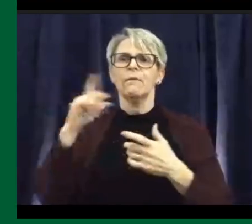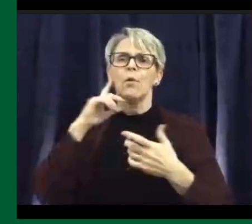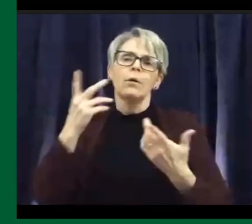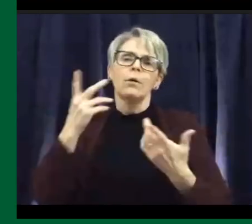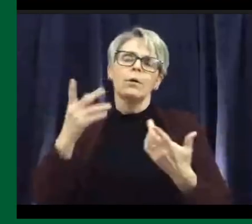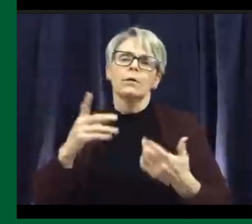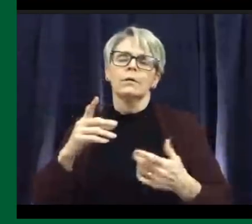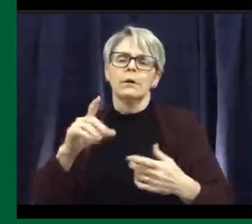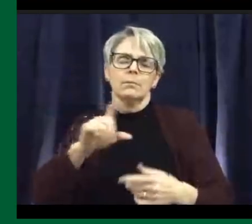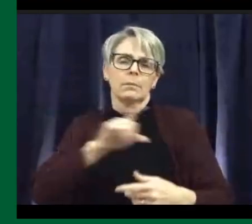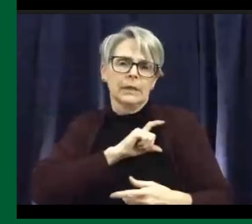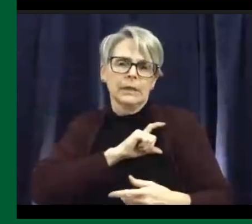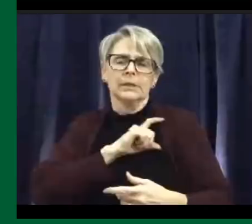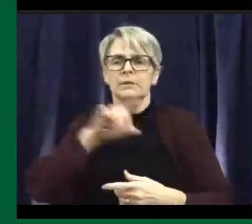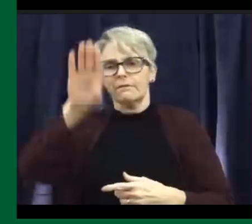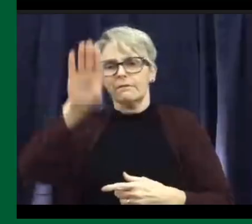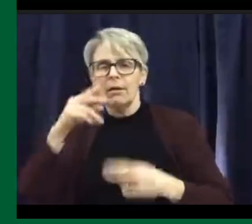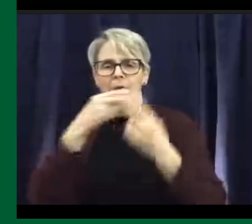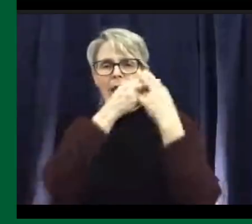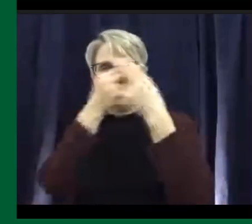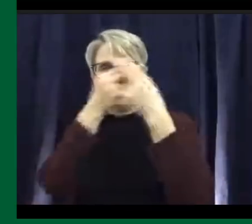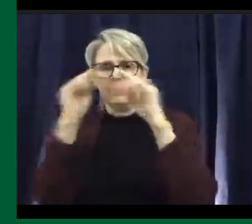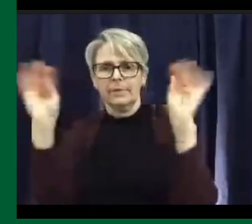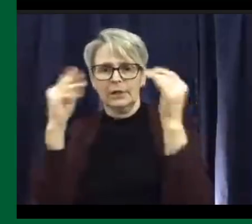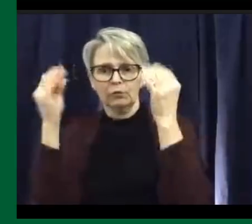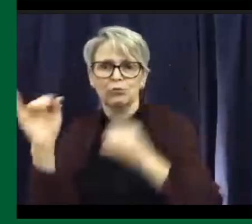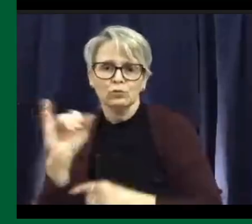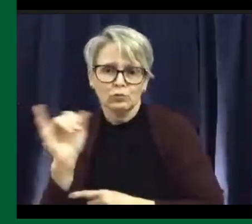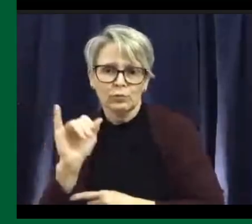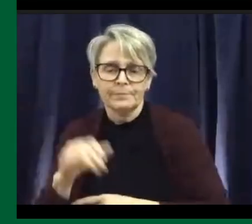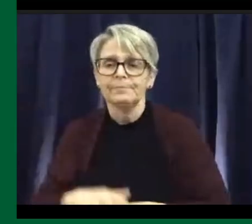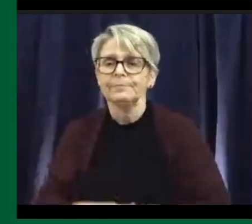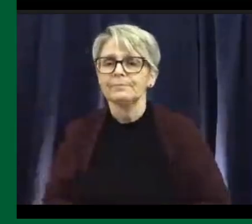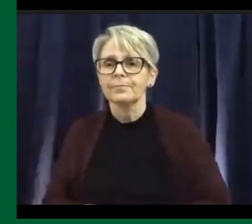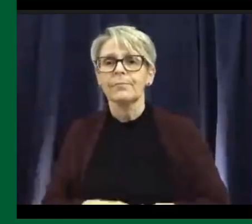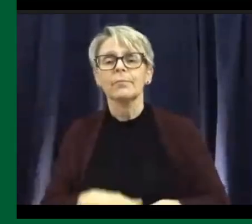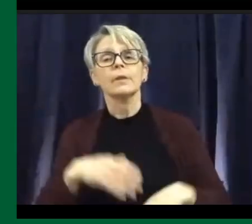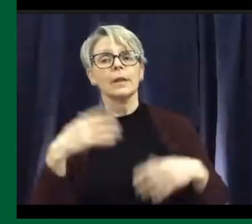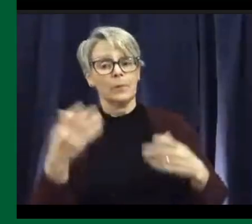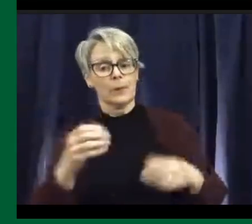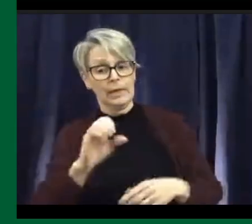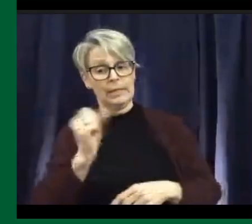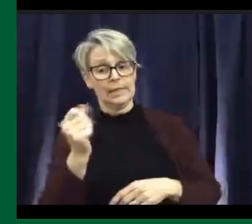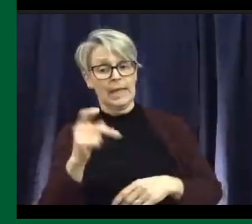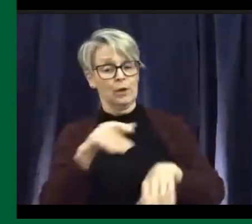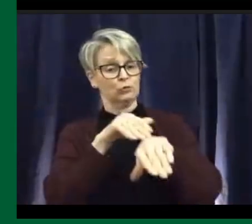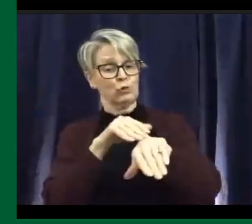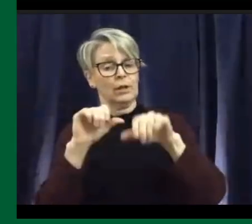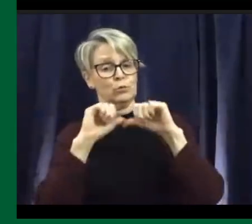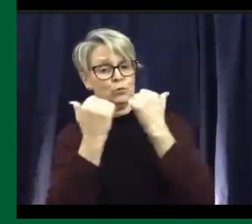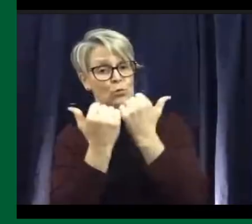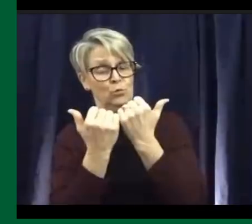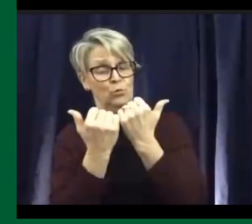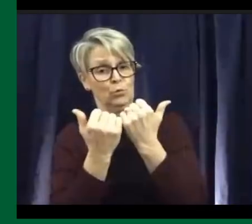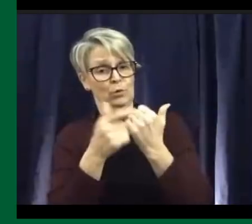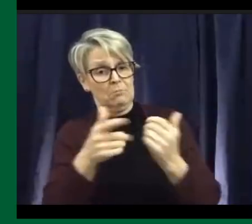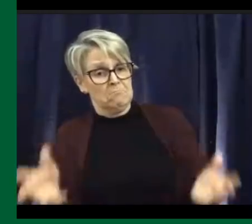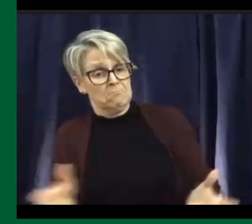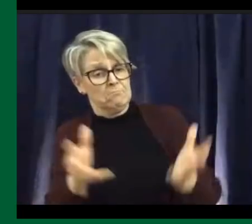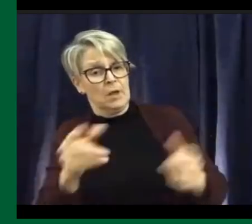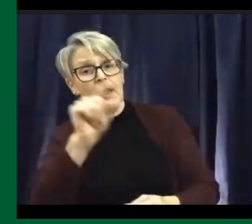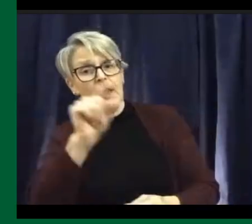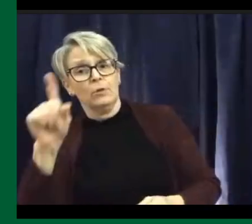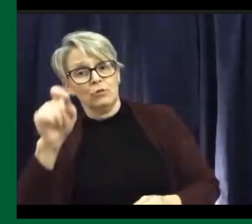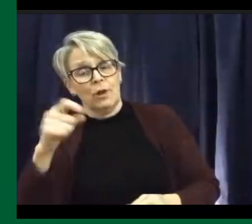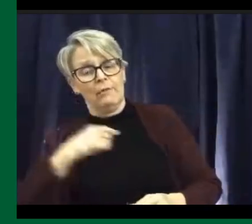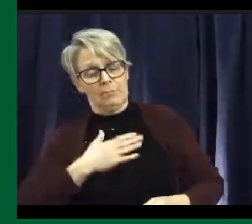providers. Follow-up, Mark? Yeah, the Saskatchewan Trucking Association is encouraging the government to have voluntary testing